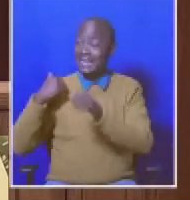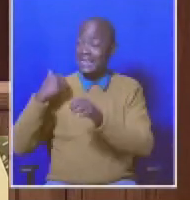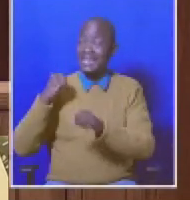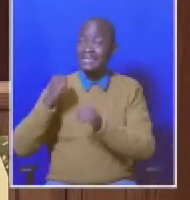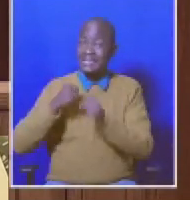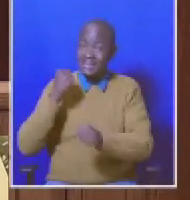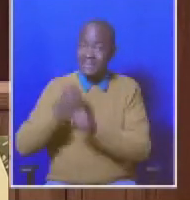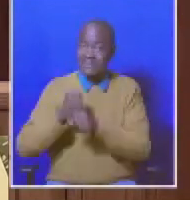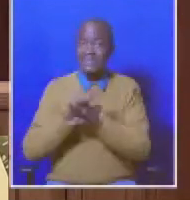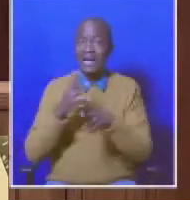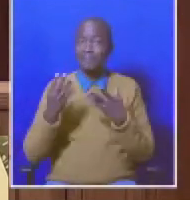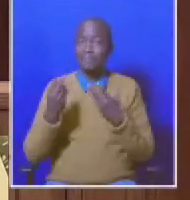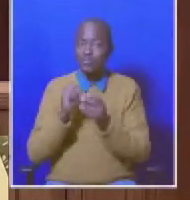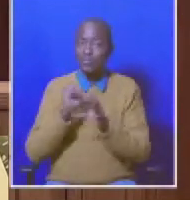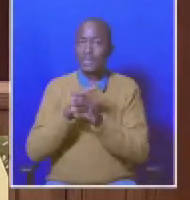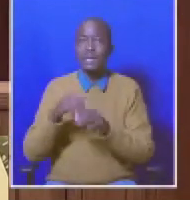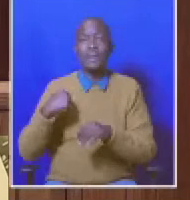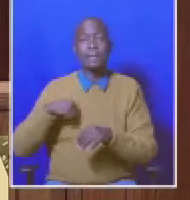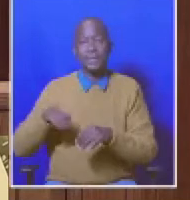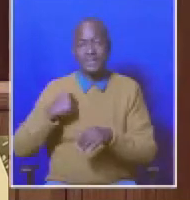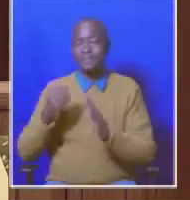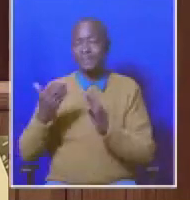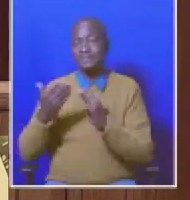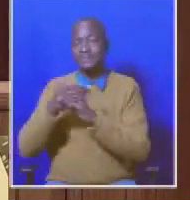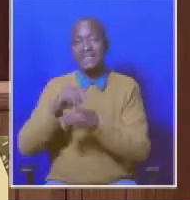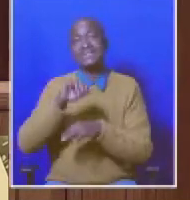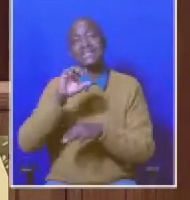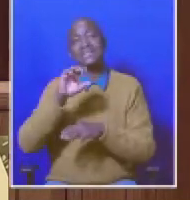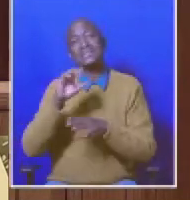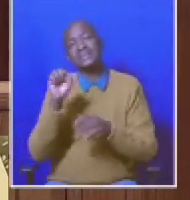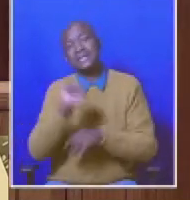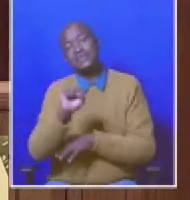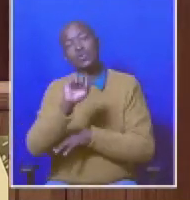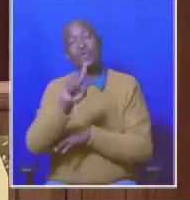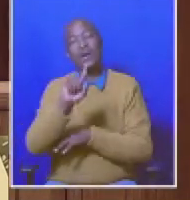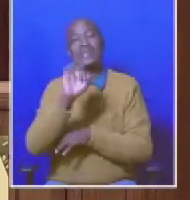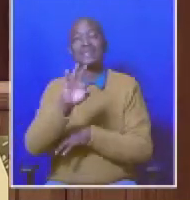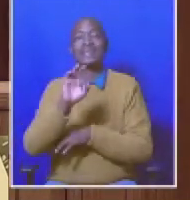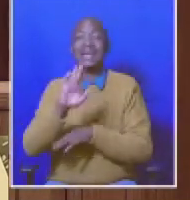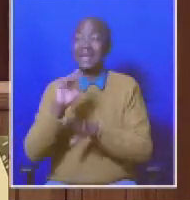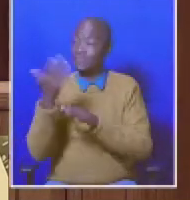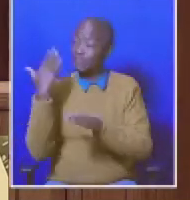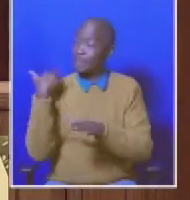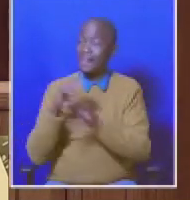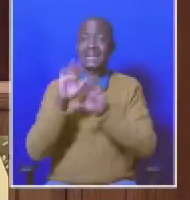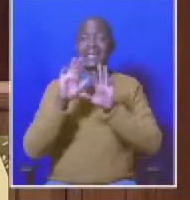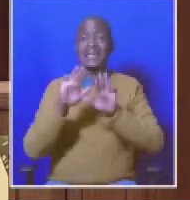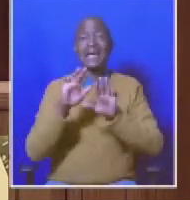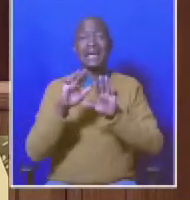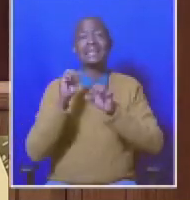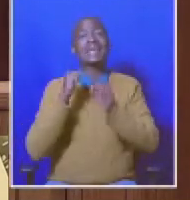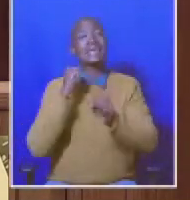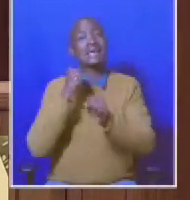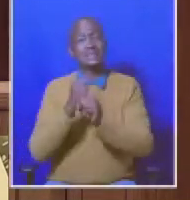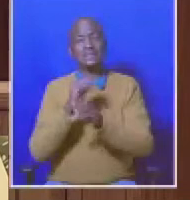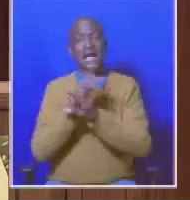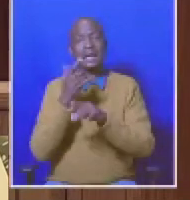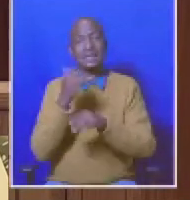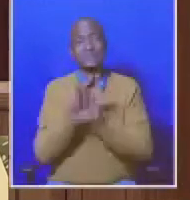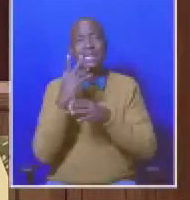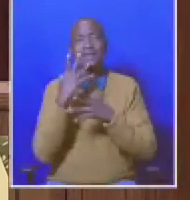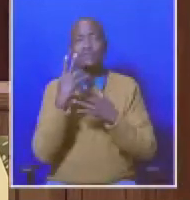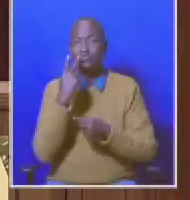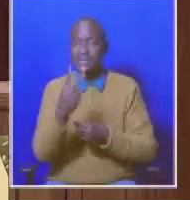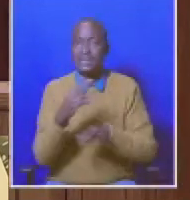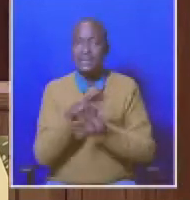deals with municipal interventions in Section 139 interventions, in these past 9 years, I'm still to see an intervention of that